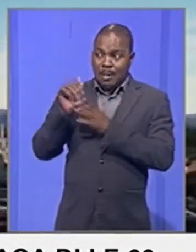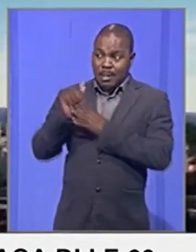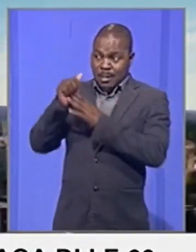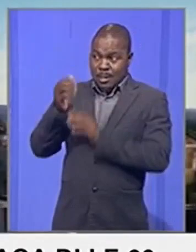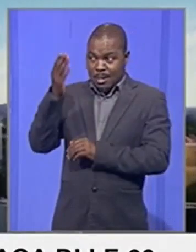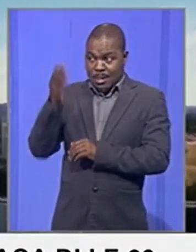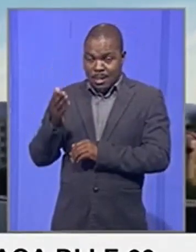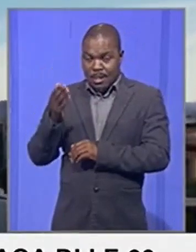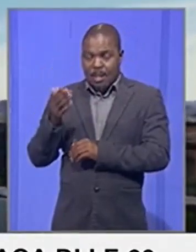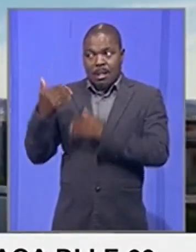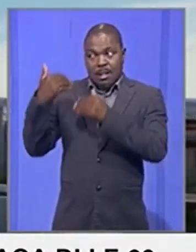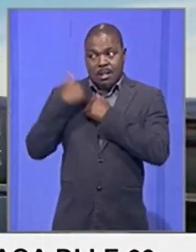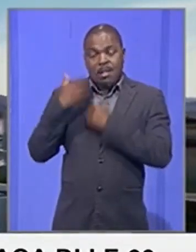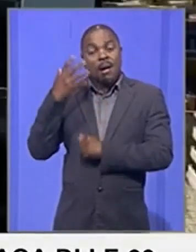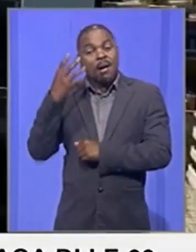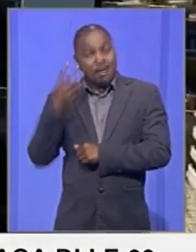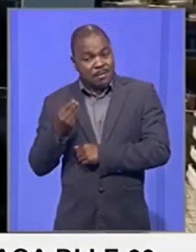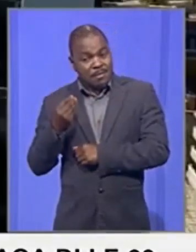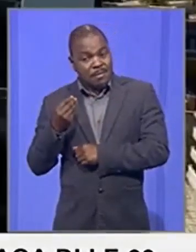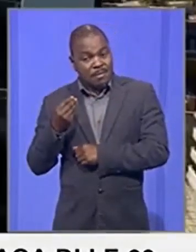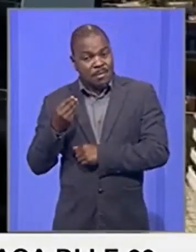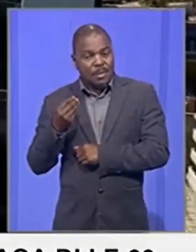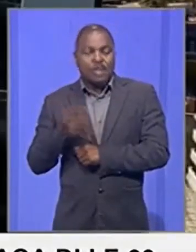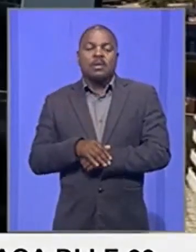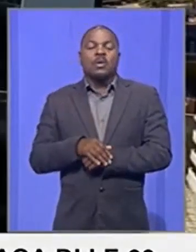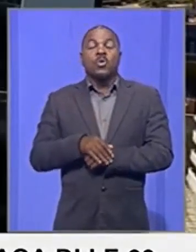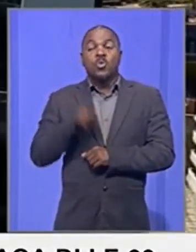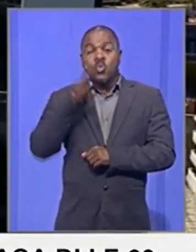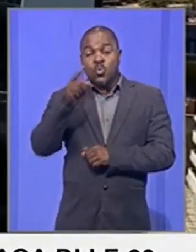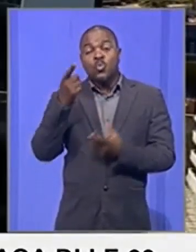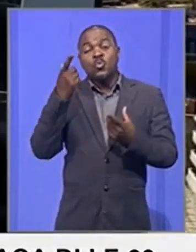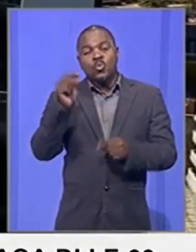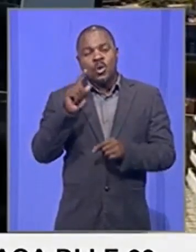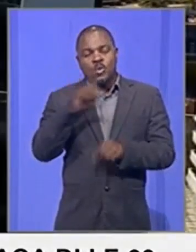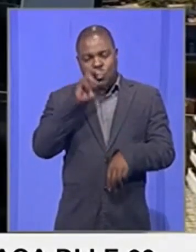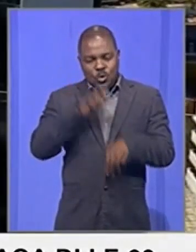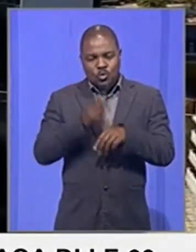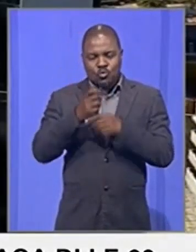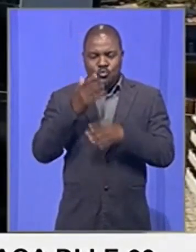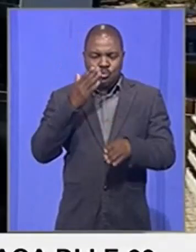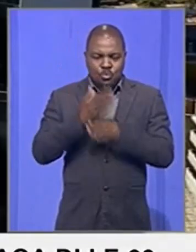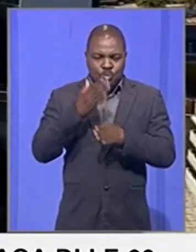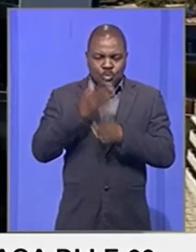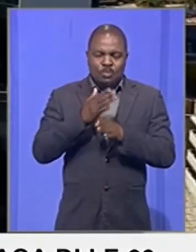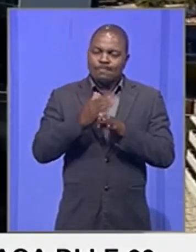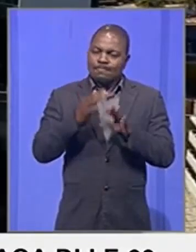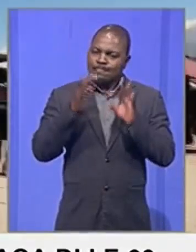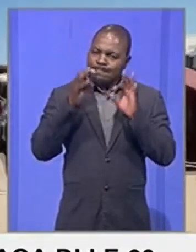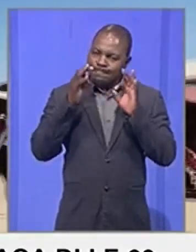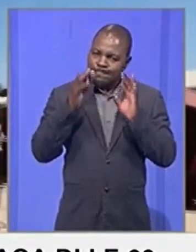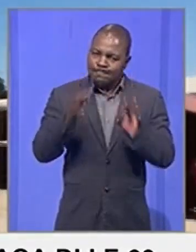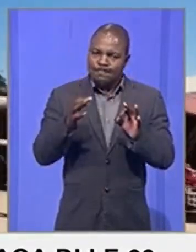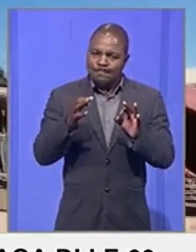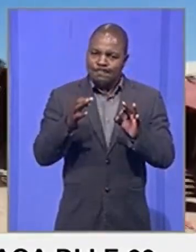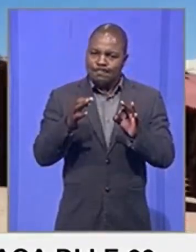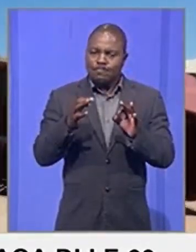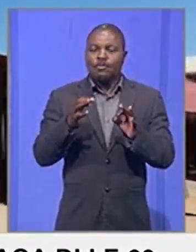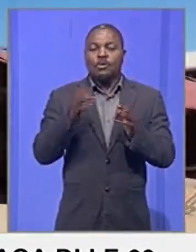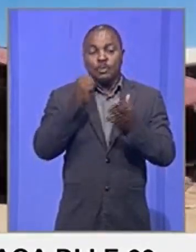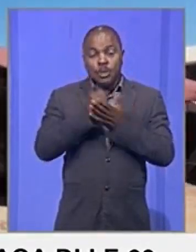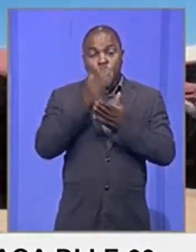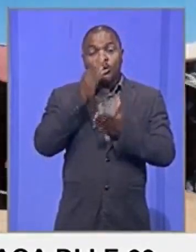to do what they expect you to do. In other words, the expectation of